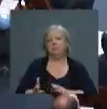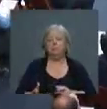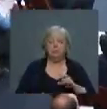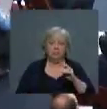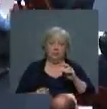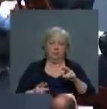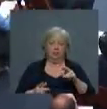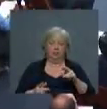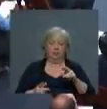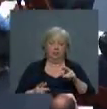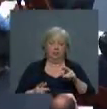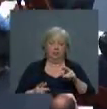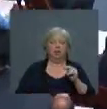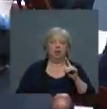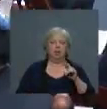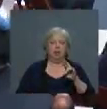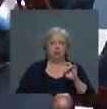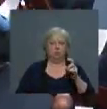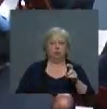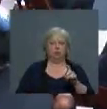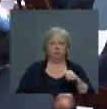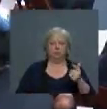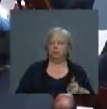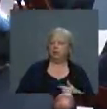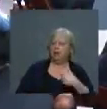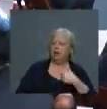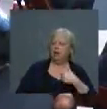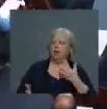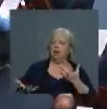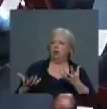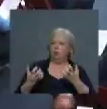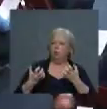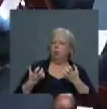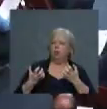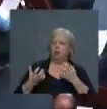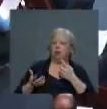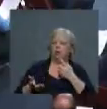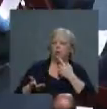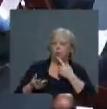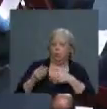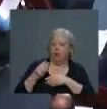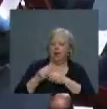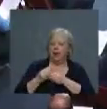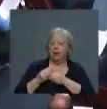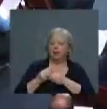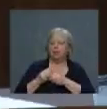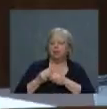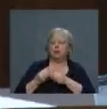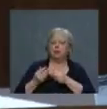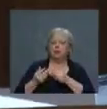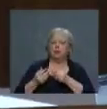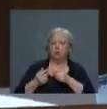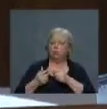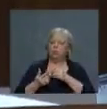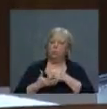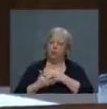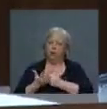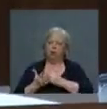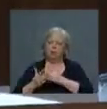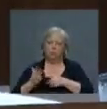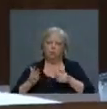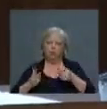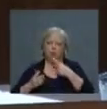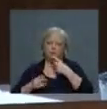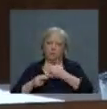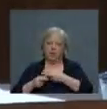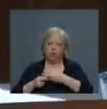Director Hendricks, you're recognized, please. I just wanted to add to a part of what you mentioned and to